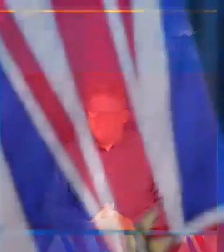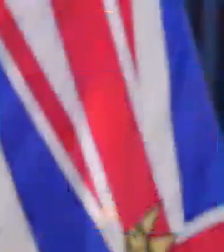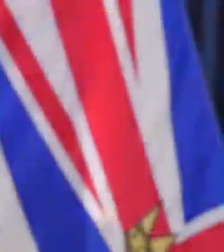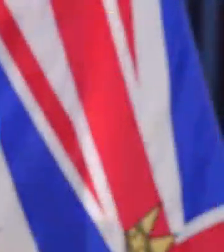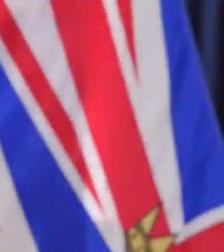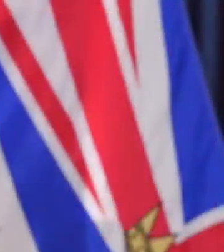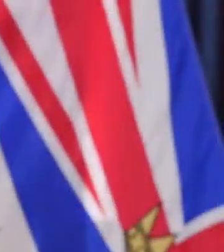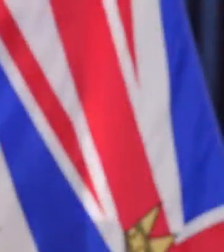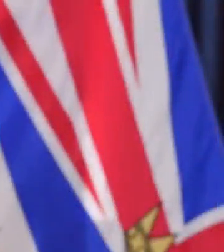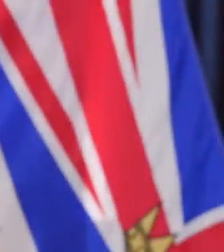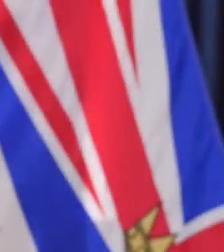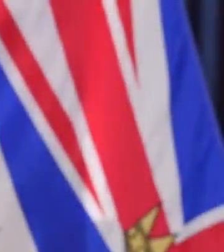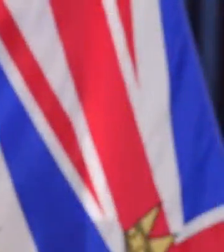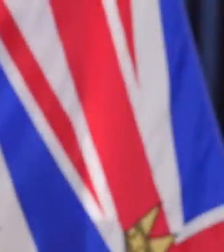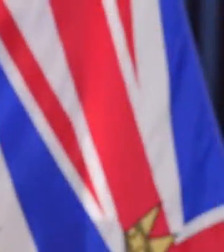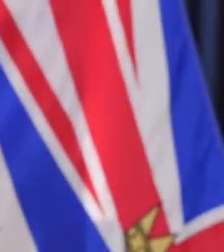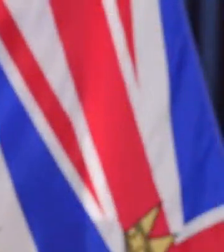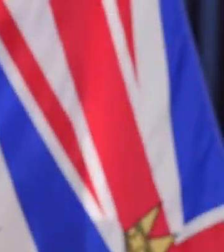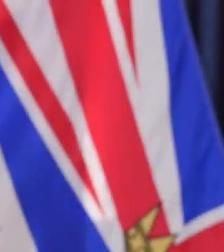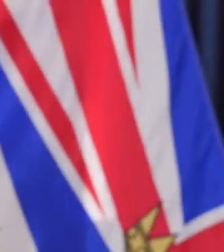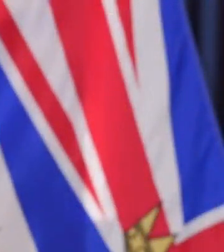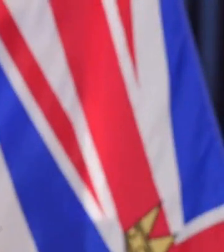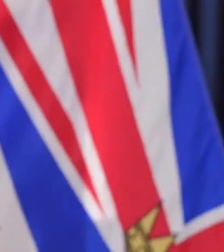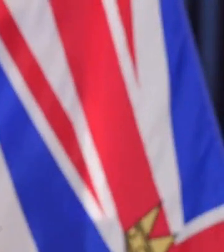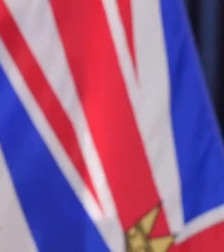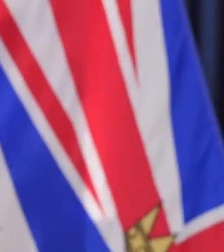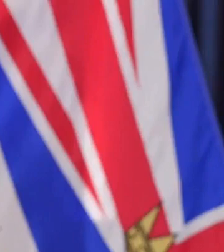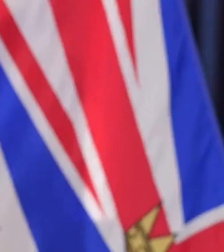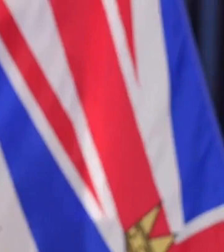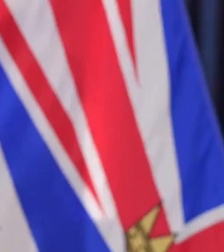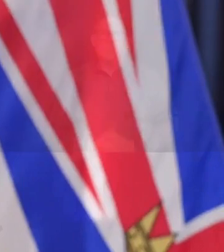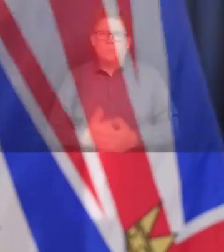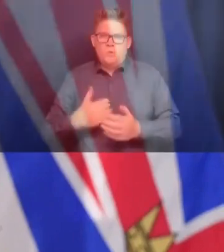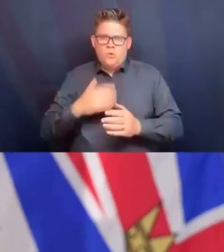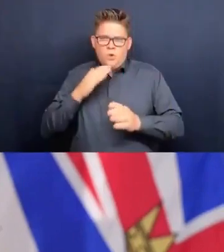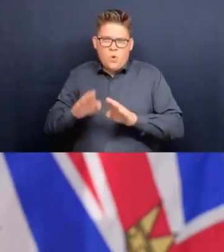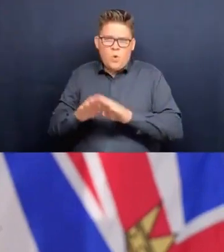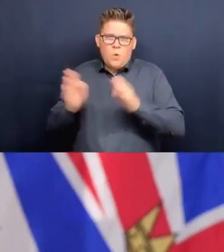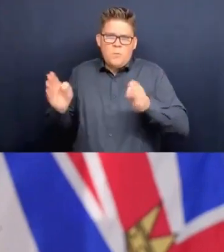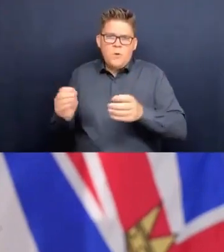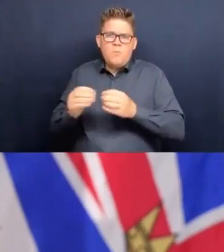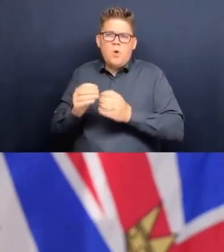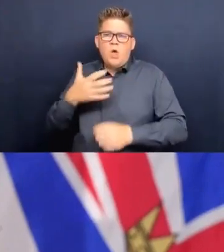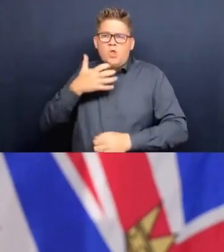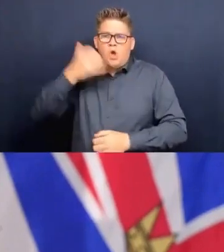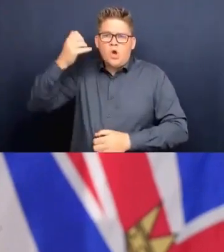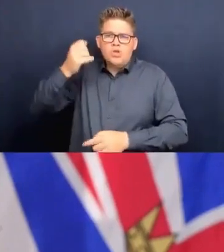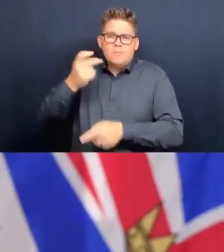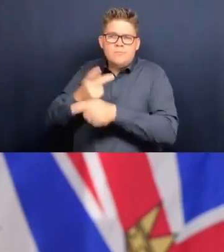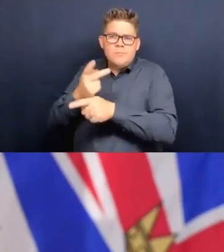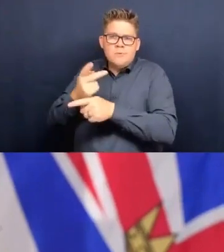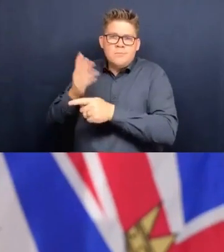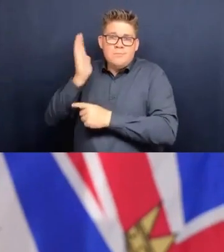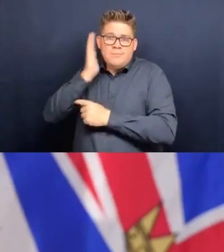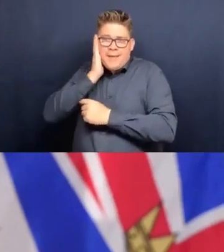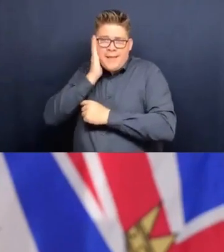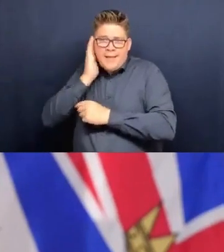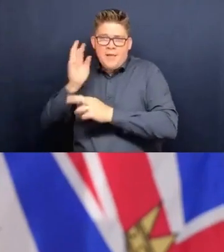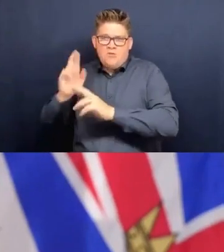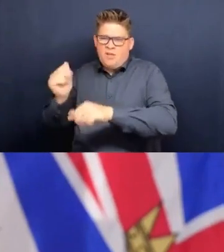we're opening long-term care beds, and we're supporting operators of long-term care beds who are often health authorities or